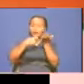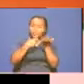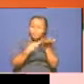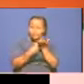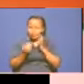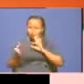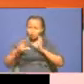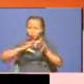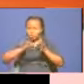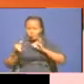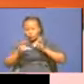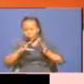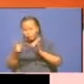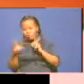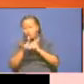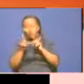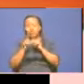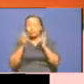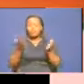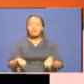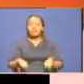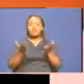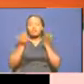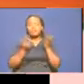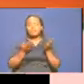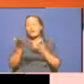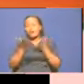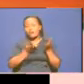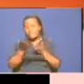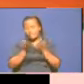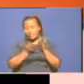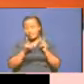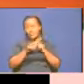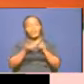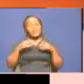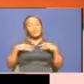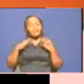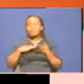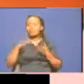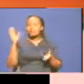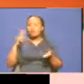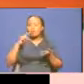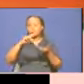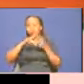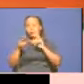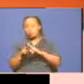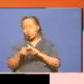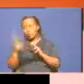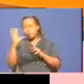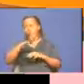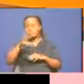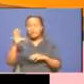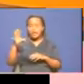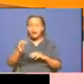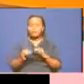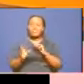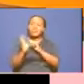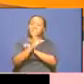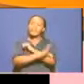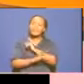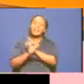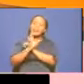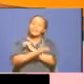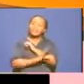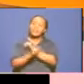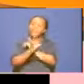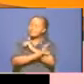In improving our nephrology services and building more collaboration between the African countries. And that's a good place to end the interview.